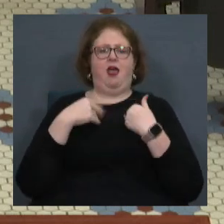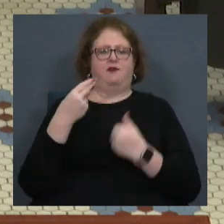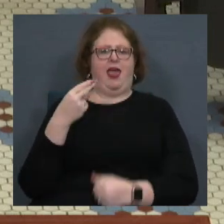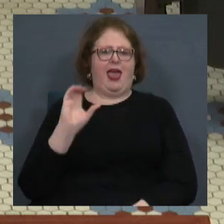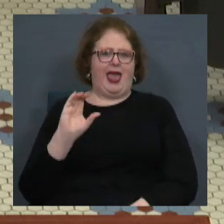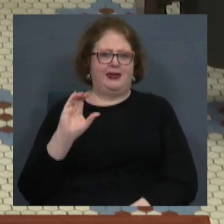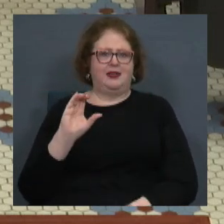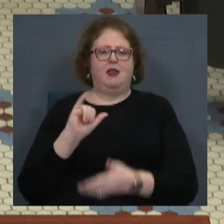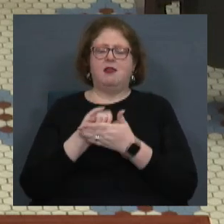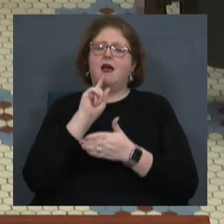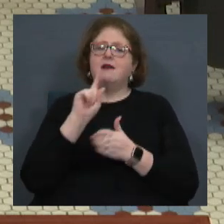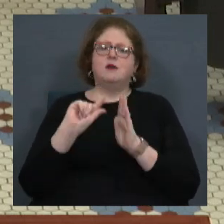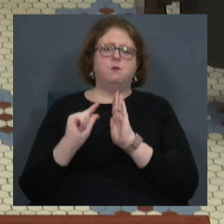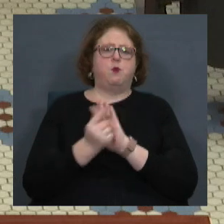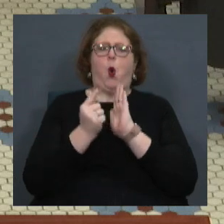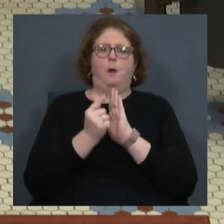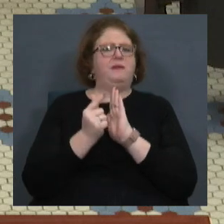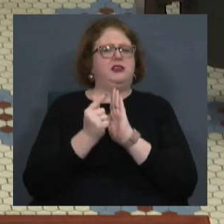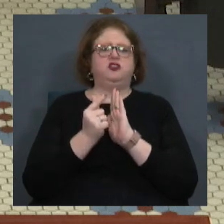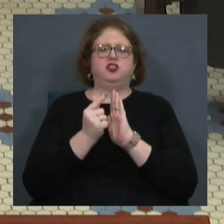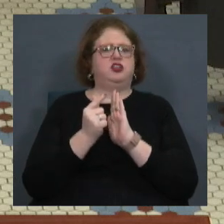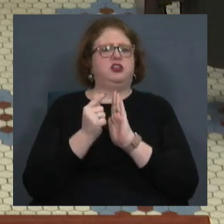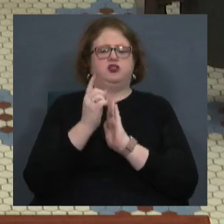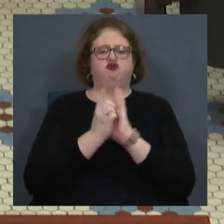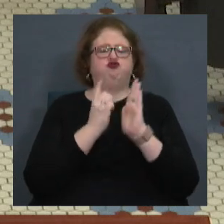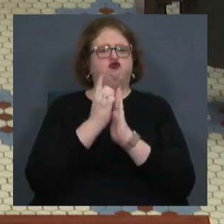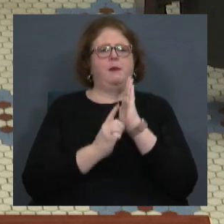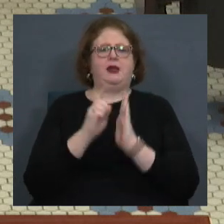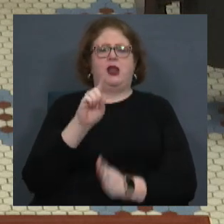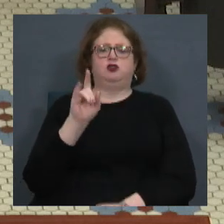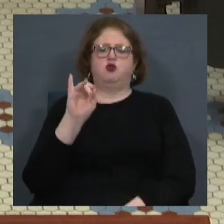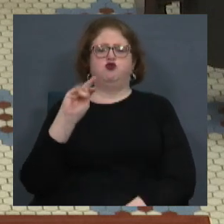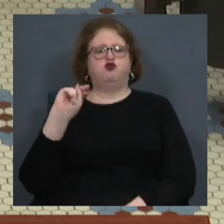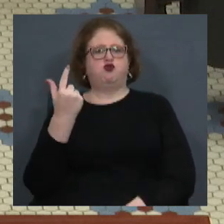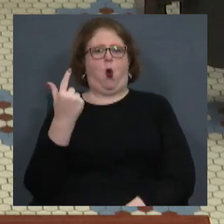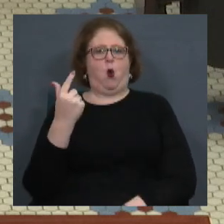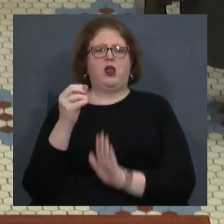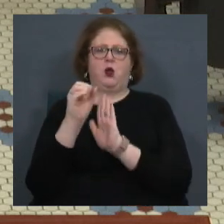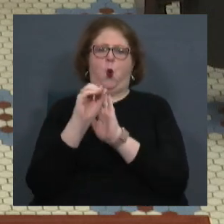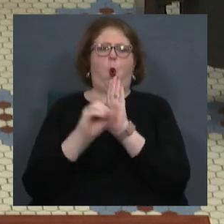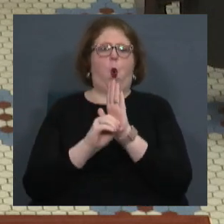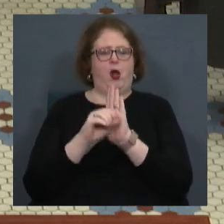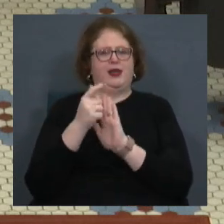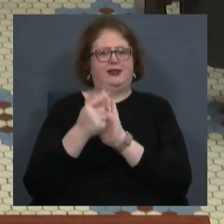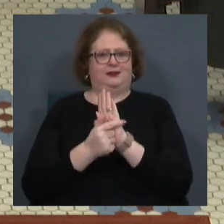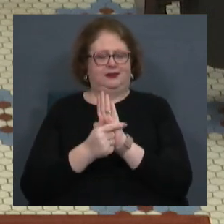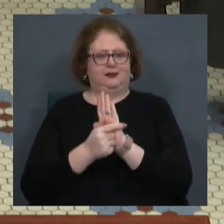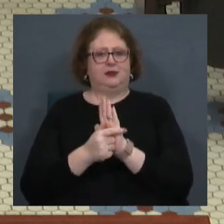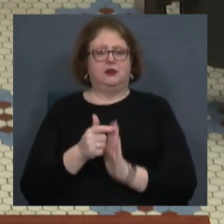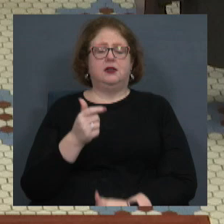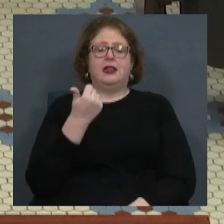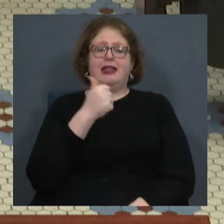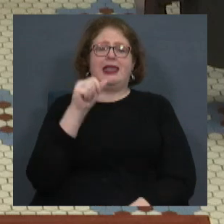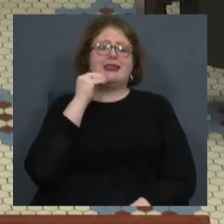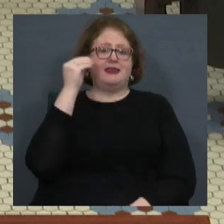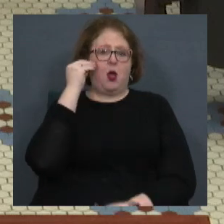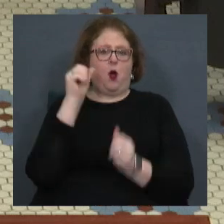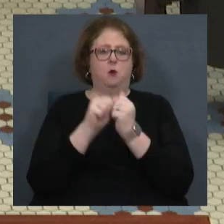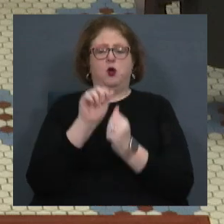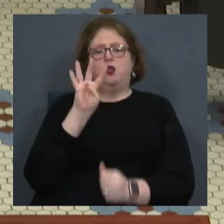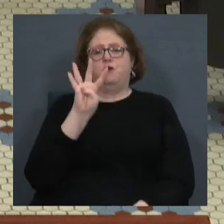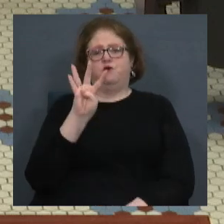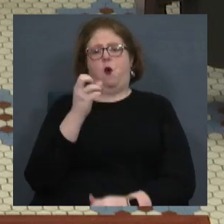a prohibition on discriminatory zoning ordinances. Generally speaking, any home with 4 or fewer